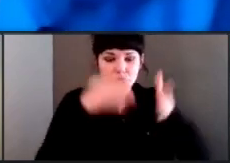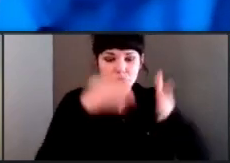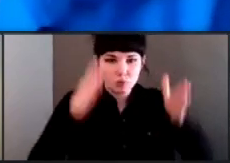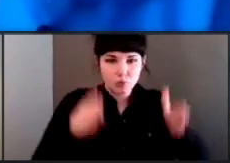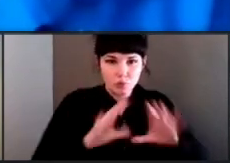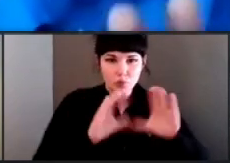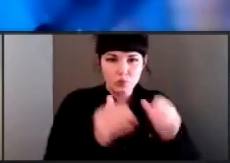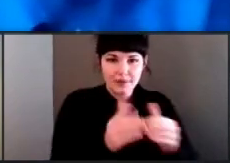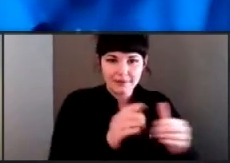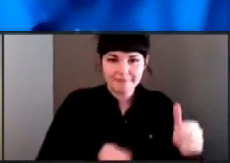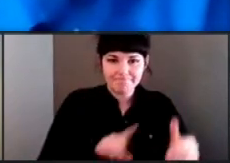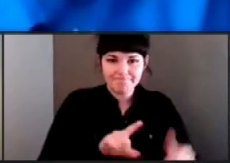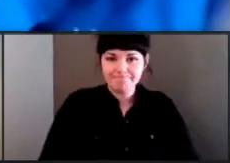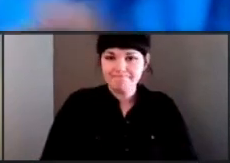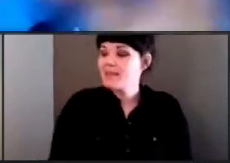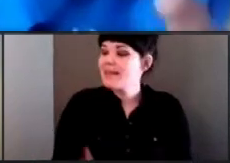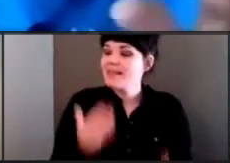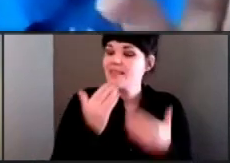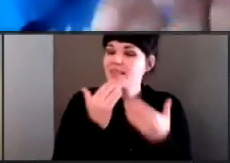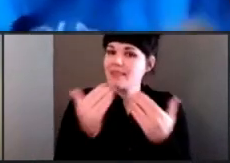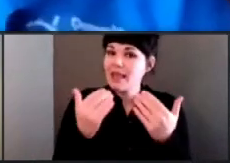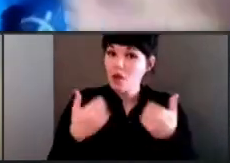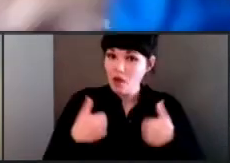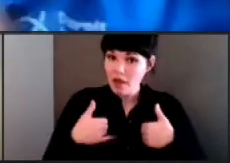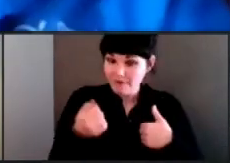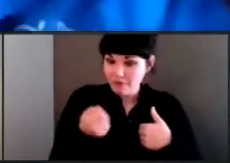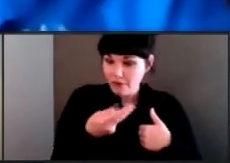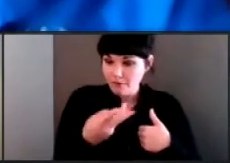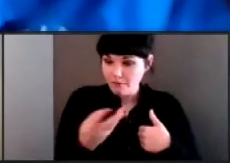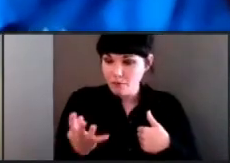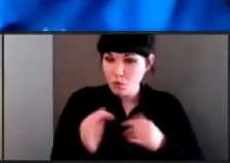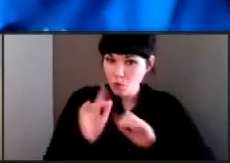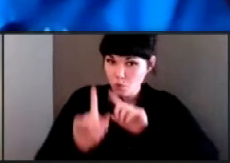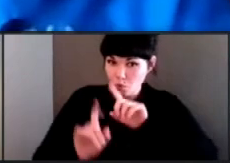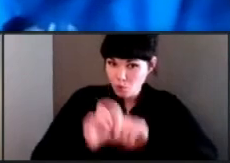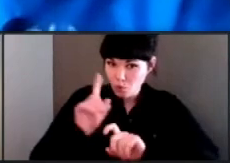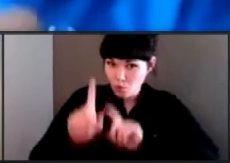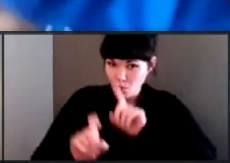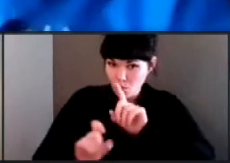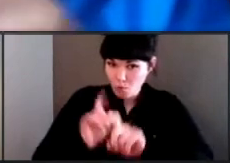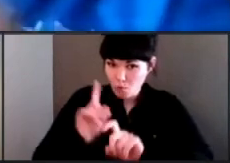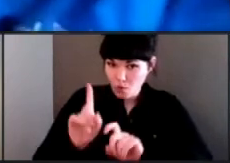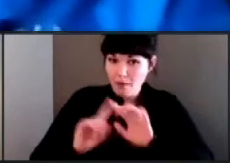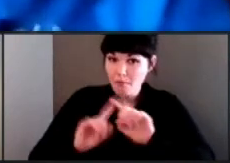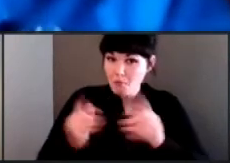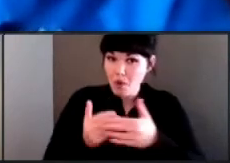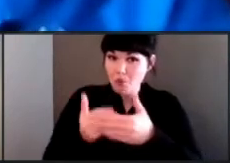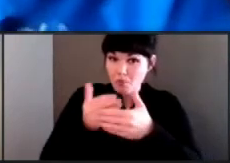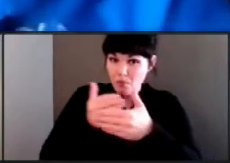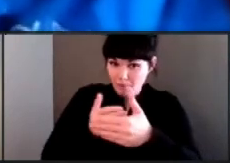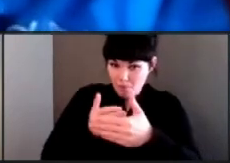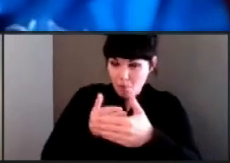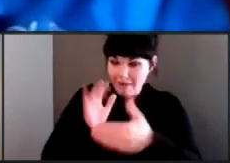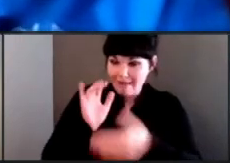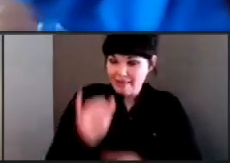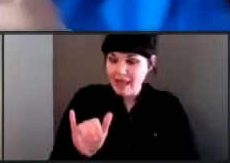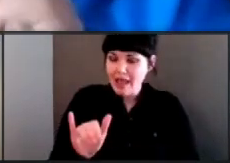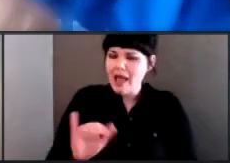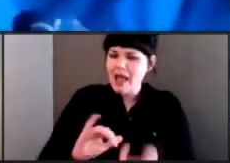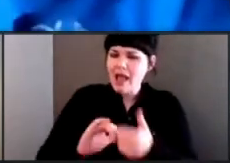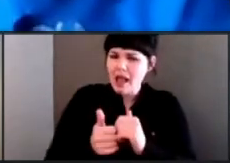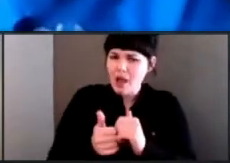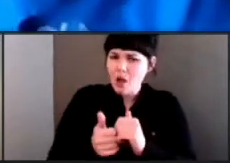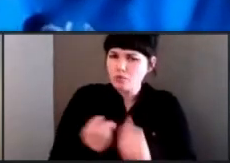questions in our chat, and I want to pivot to that. But just before we do, how are both of you